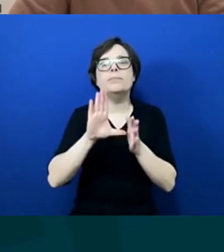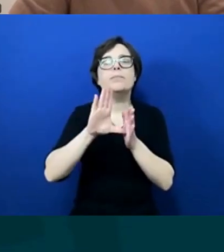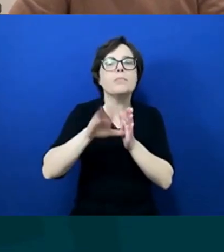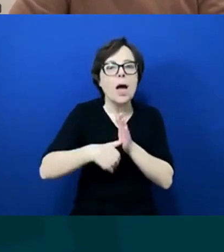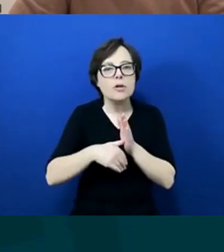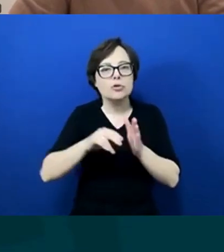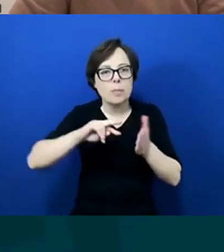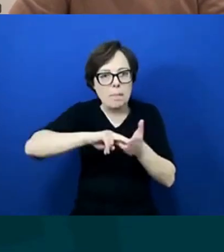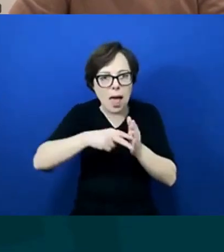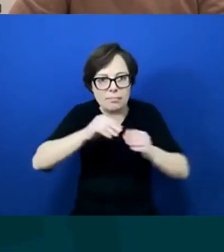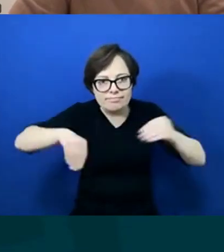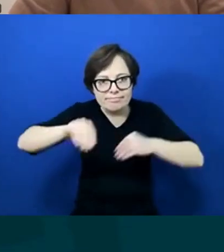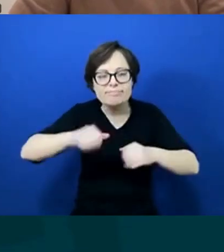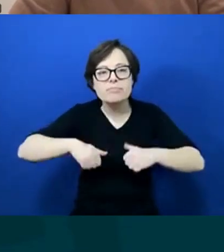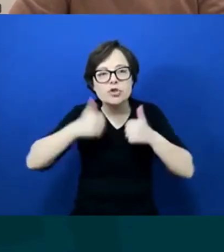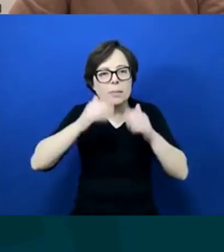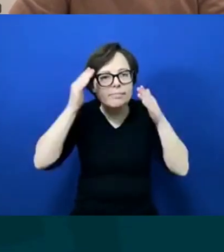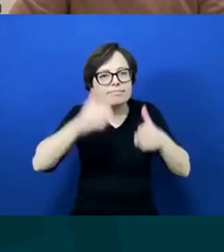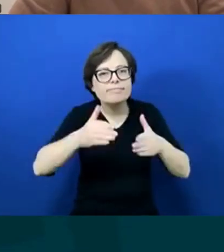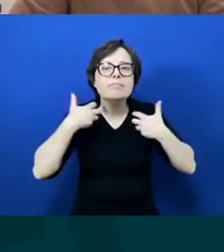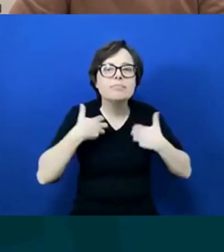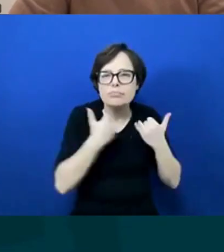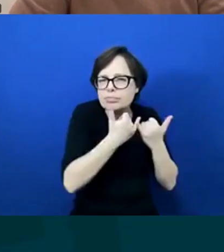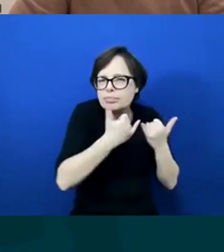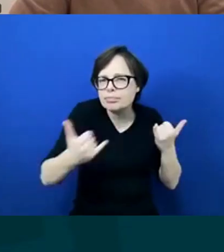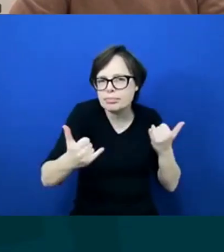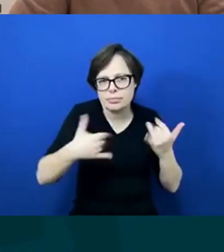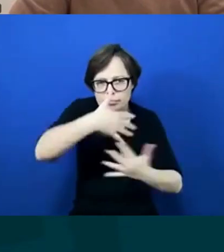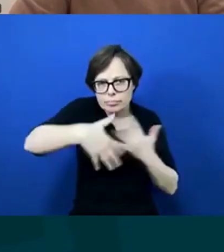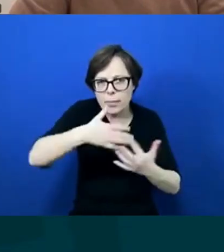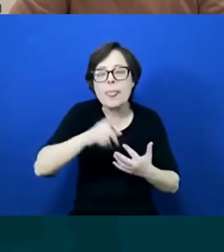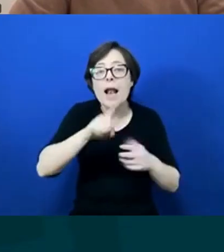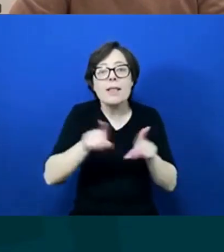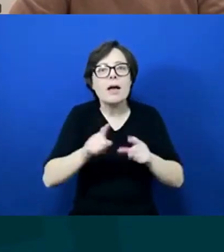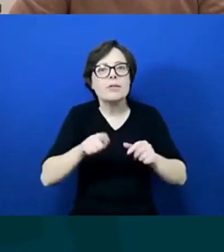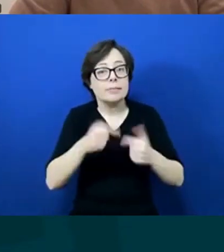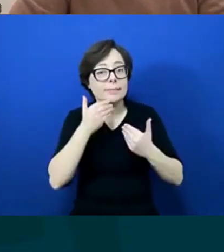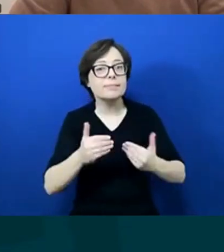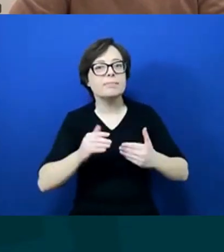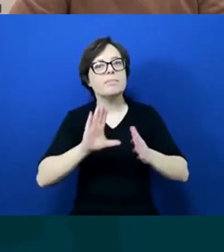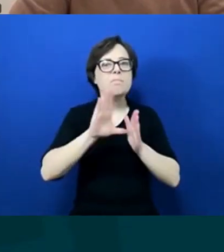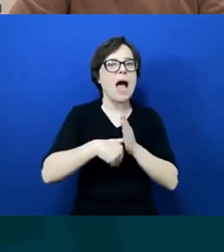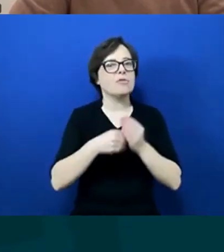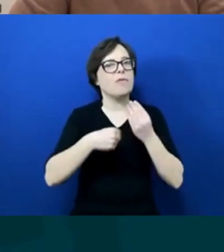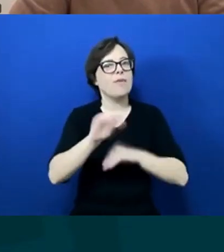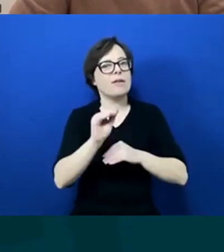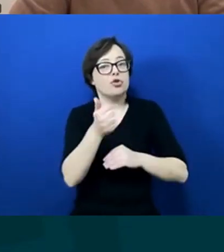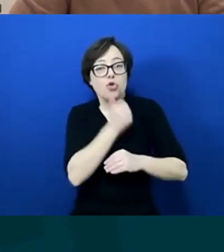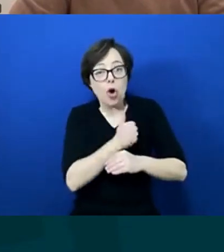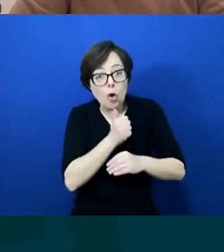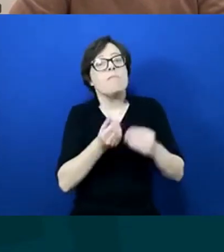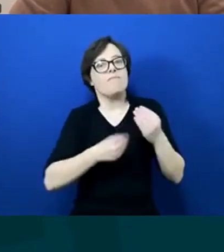biodiversity, but also for greener and resilient cities in total. And Johanna von Toppenburg will address the